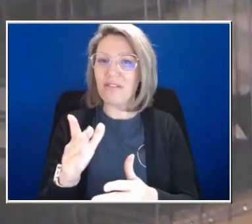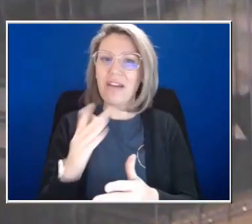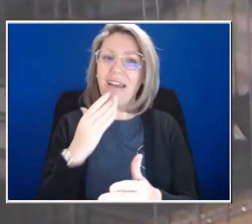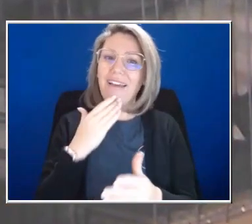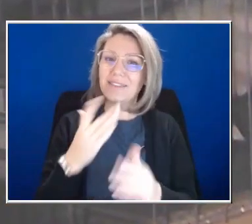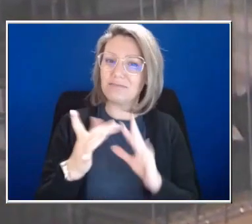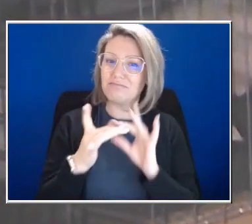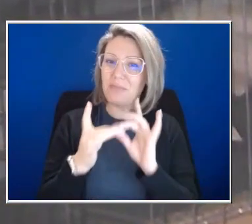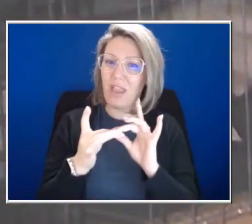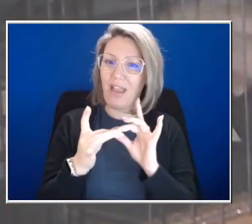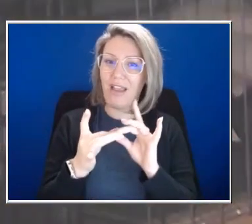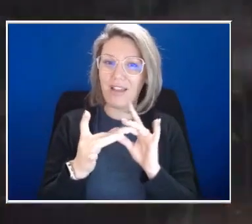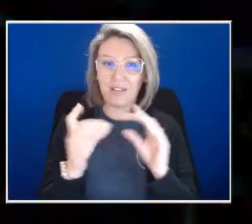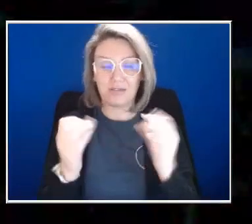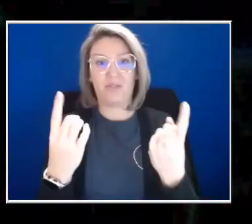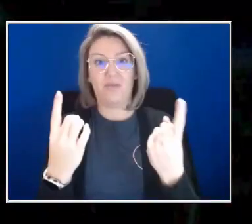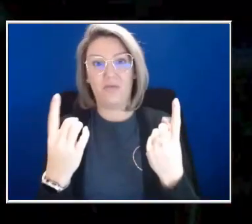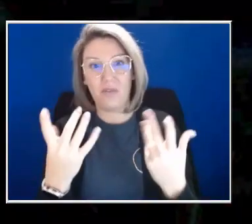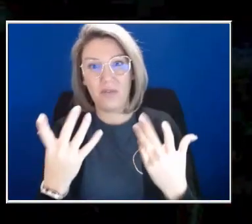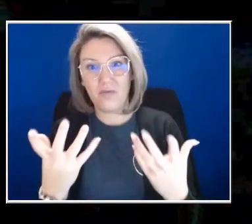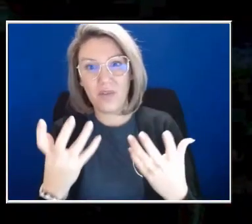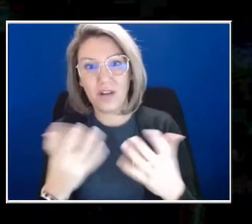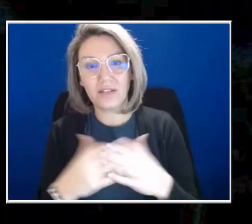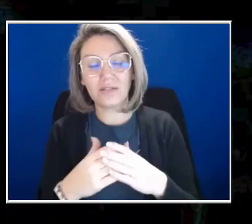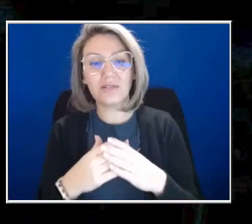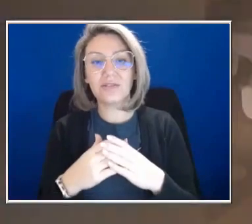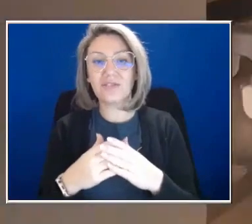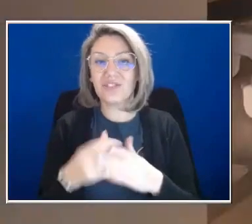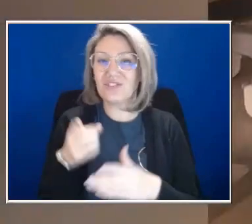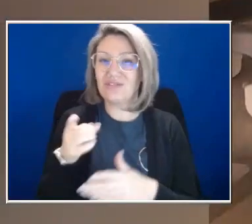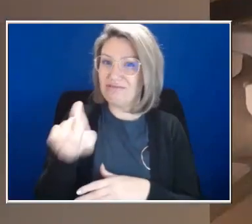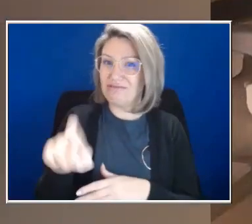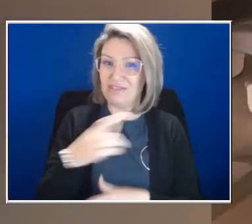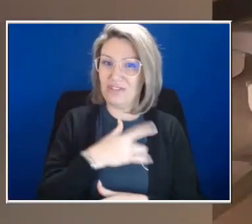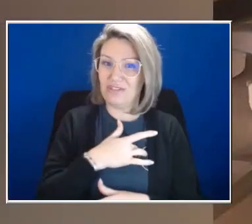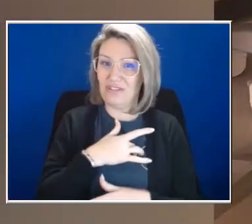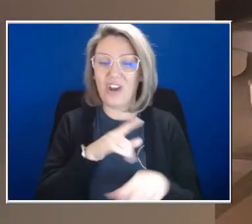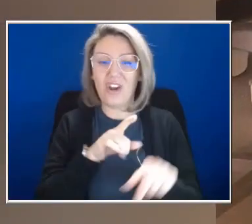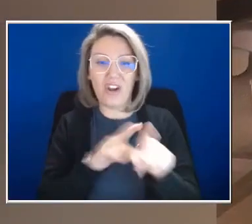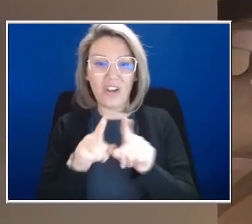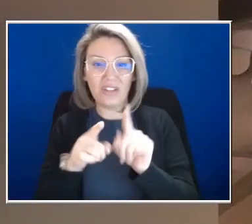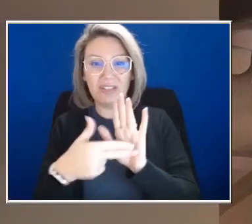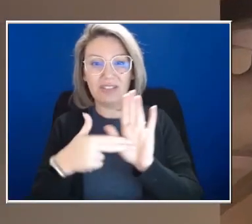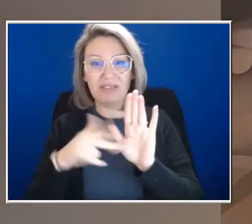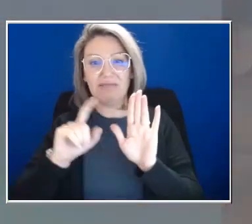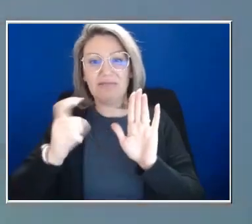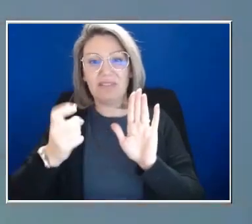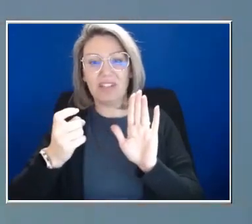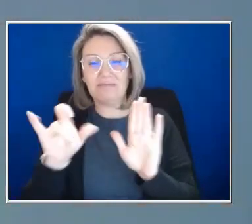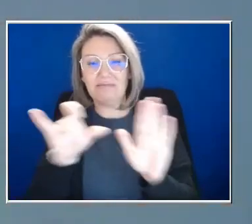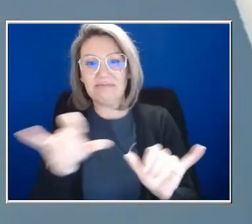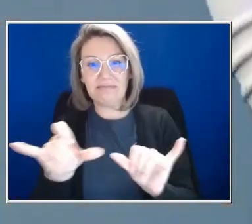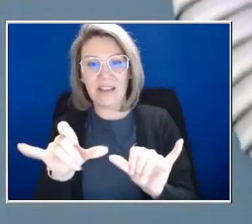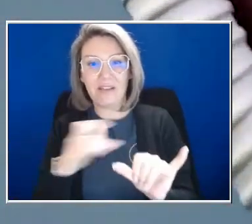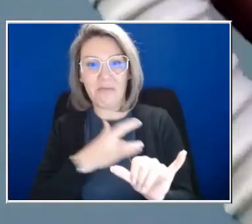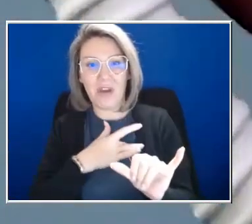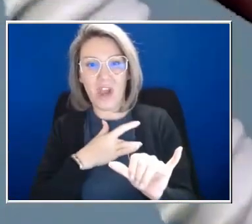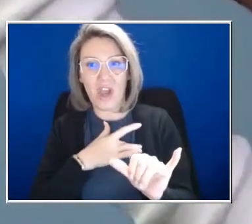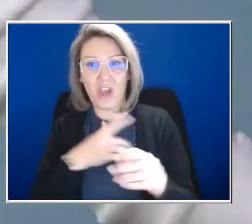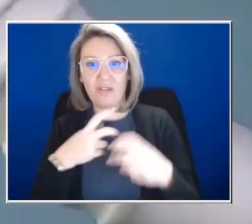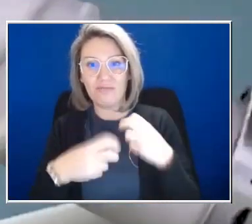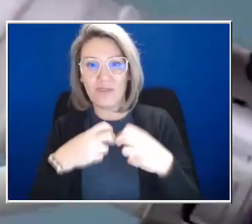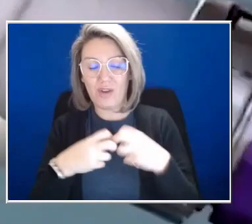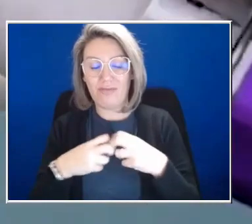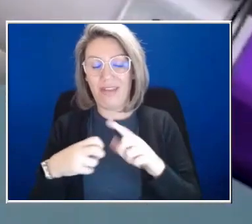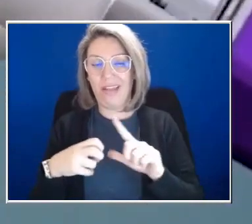one would want. Christina also needed a heart. She was diagnosed with the same heart problem. A left ventricle assist